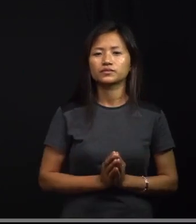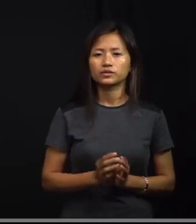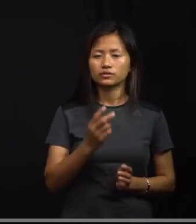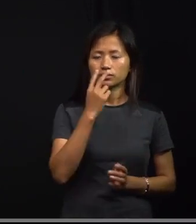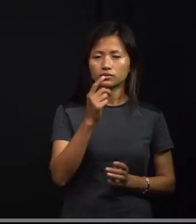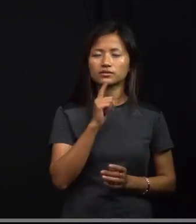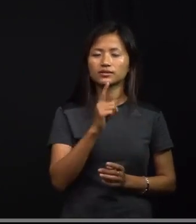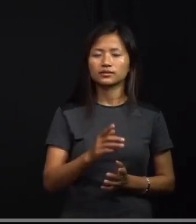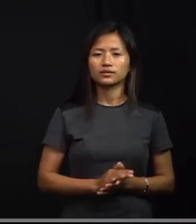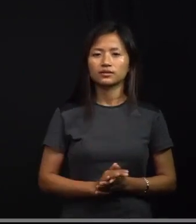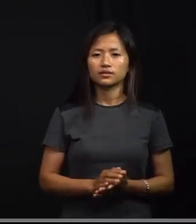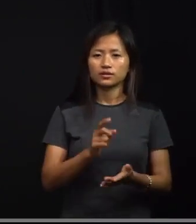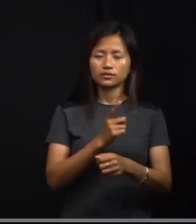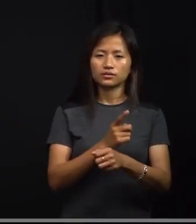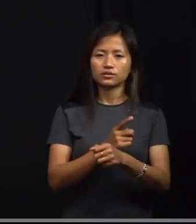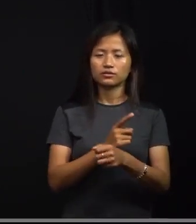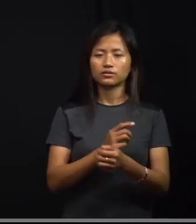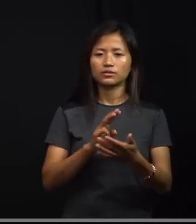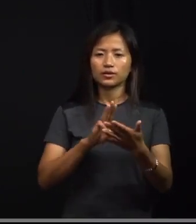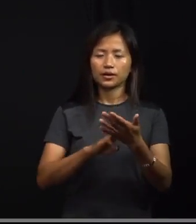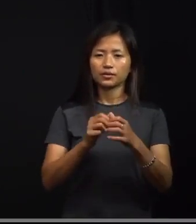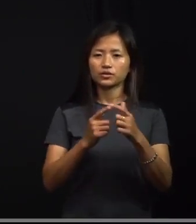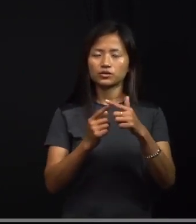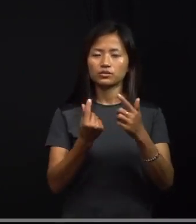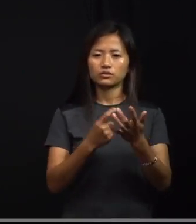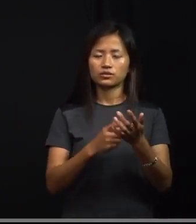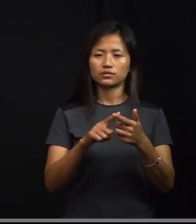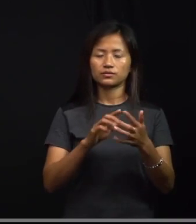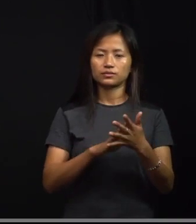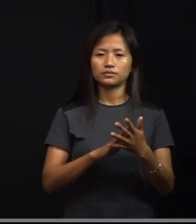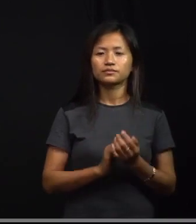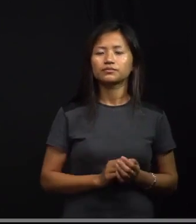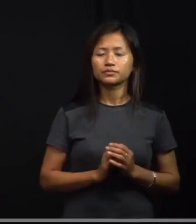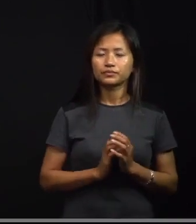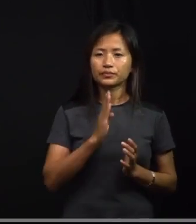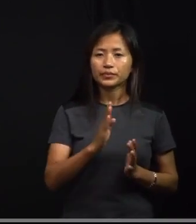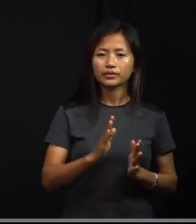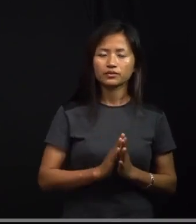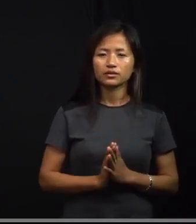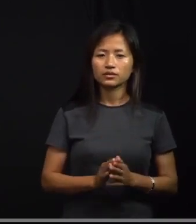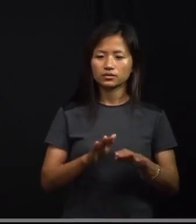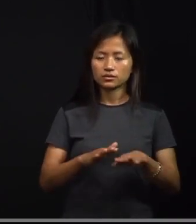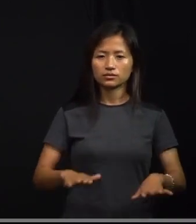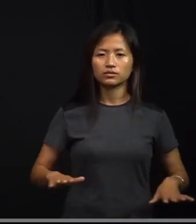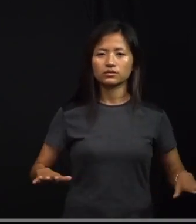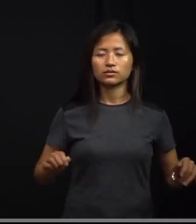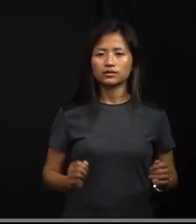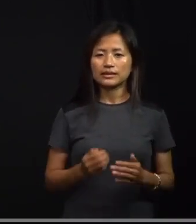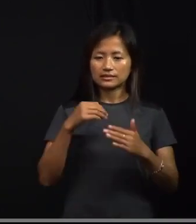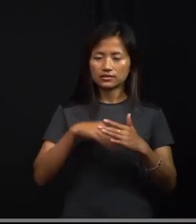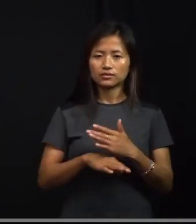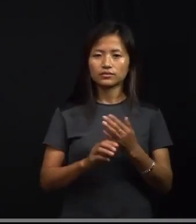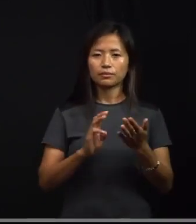say that the teacher is the mature being, he is the mature being, and the student is the immature